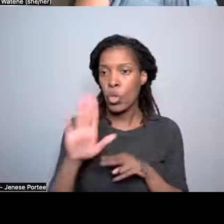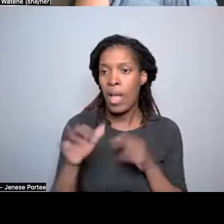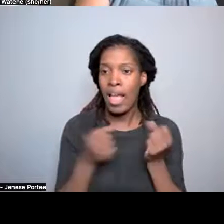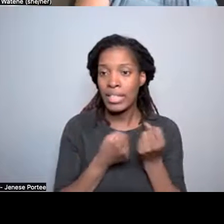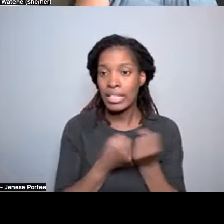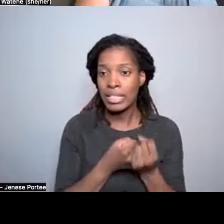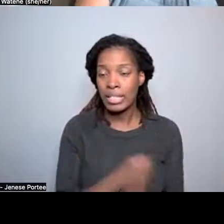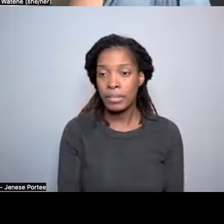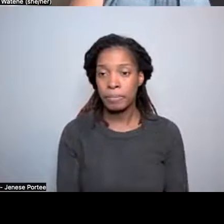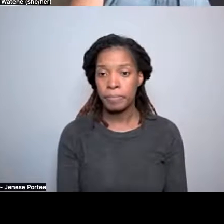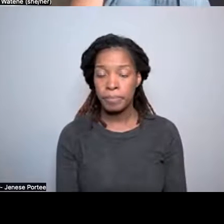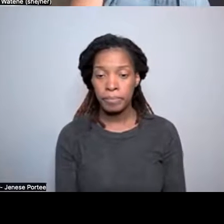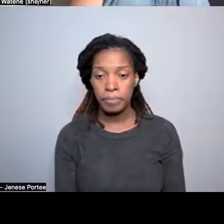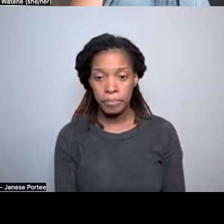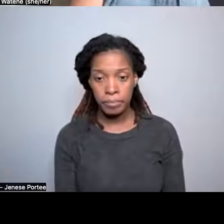advocacy?